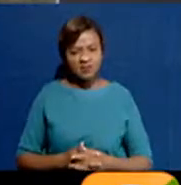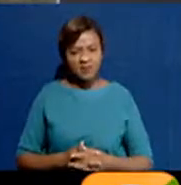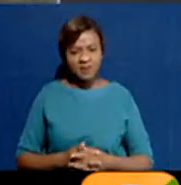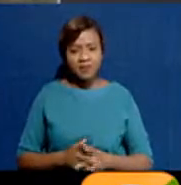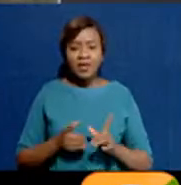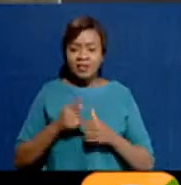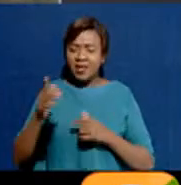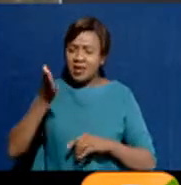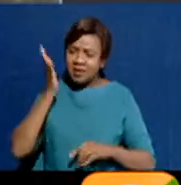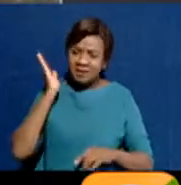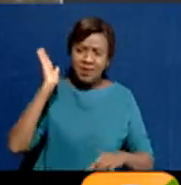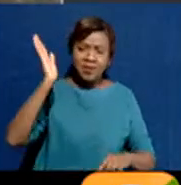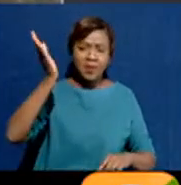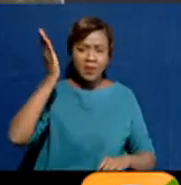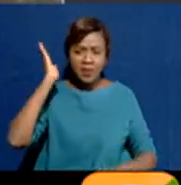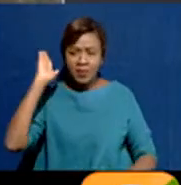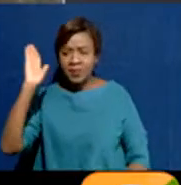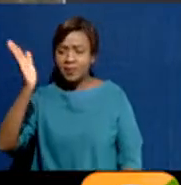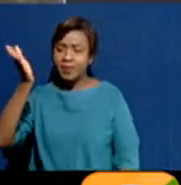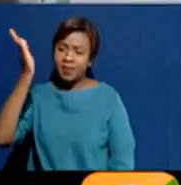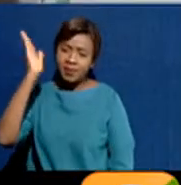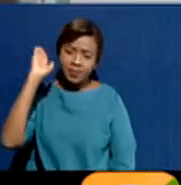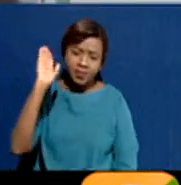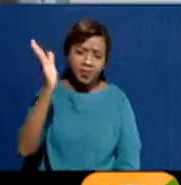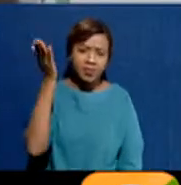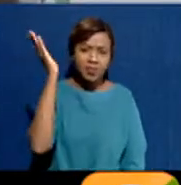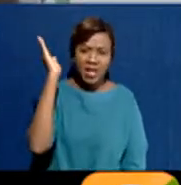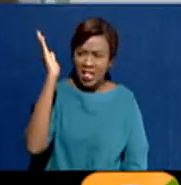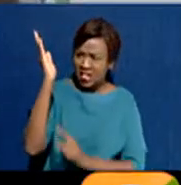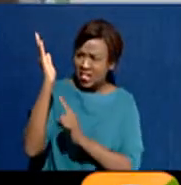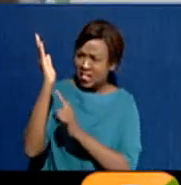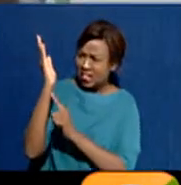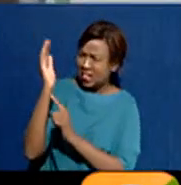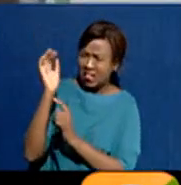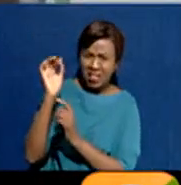preaching. He preached every other thing that is kind of weird. This is your brother now. This is my brother.